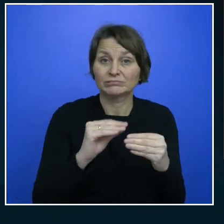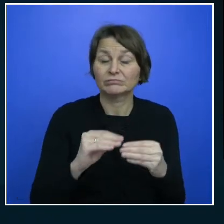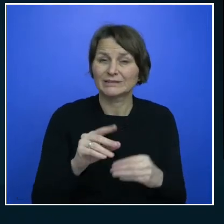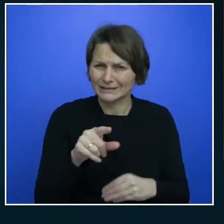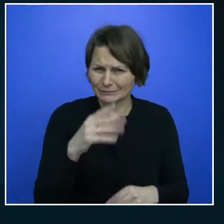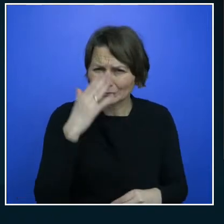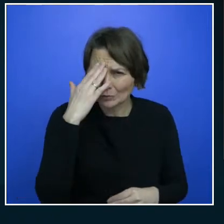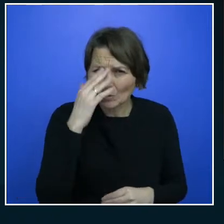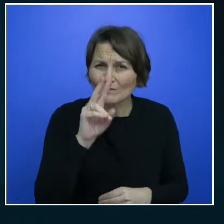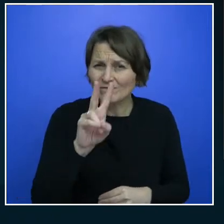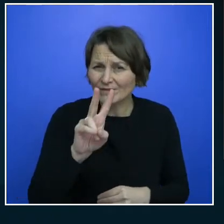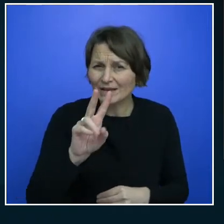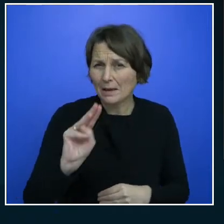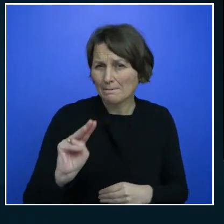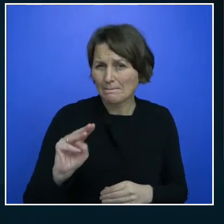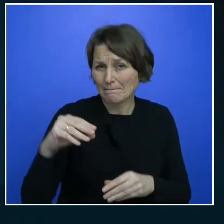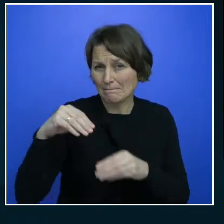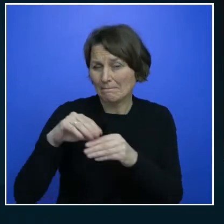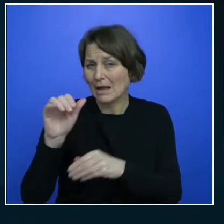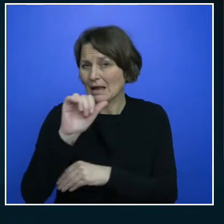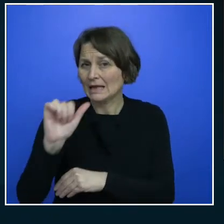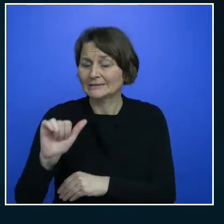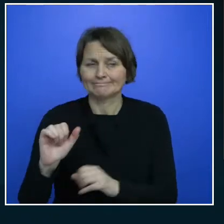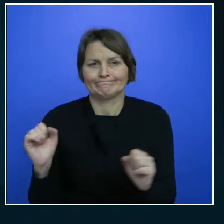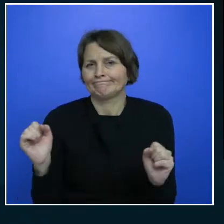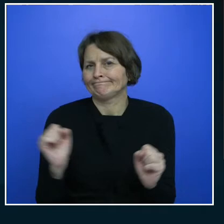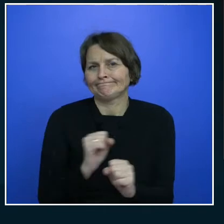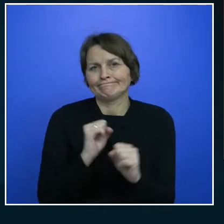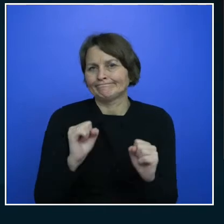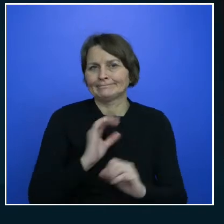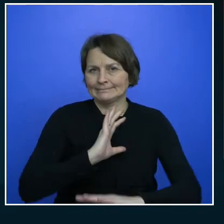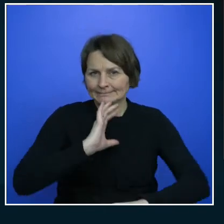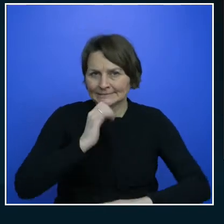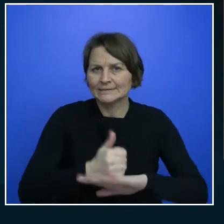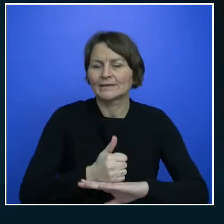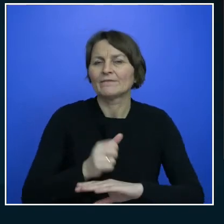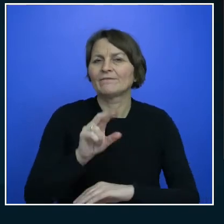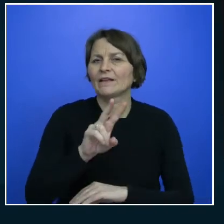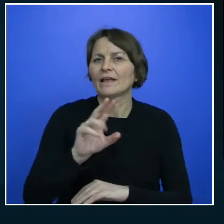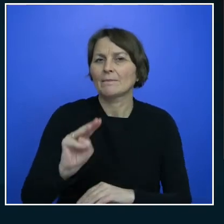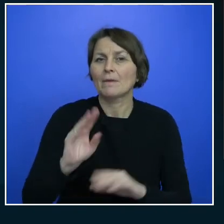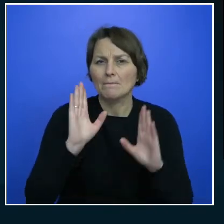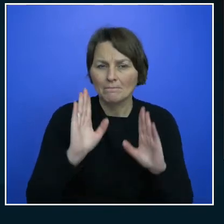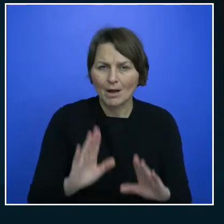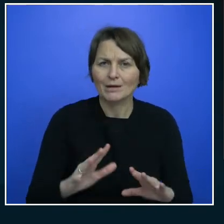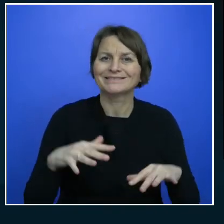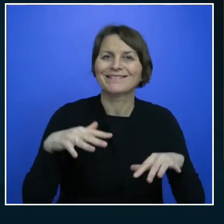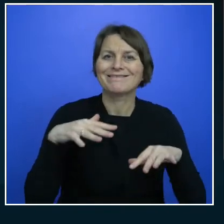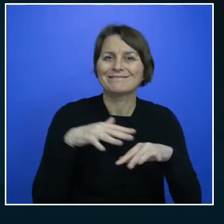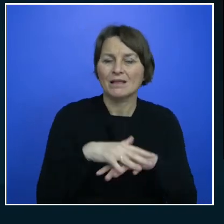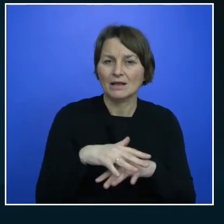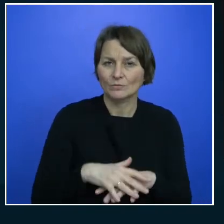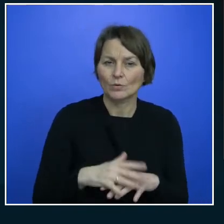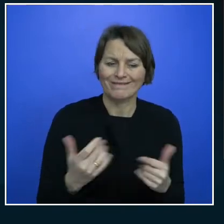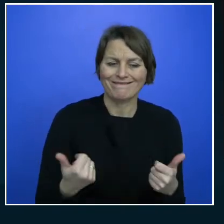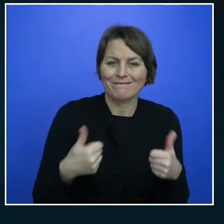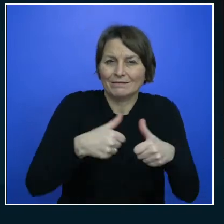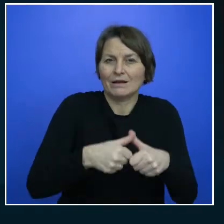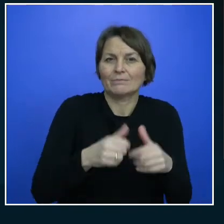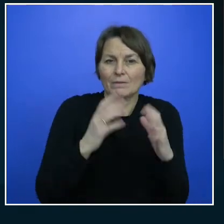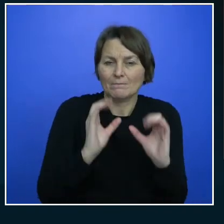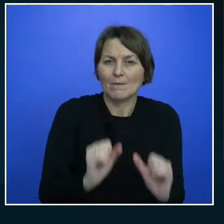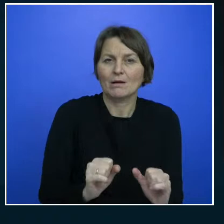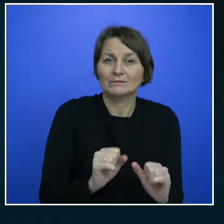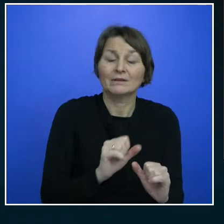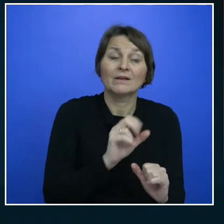you probably know that I cannot create a virtual machine without having a network adapter. And I cannot create a network adapter without having a VNet and a